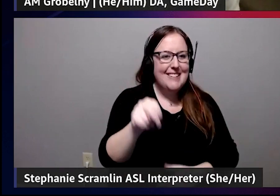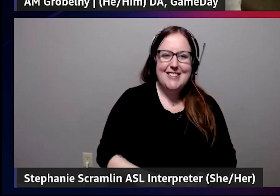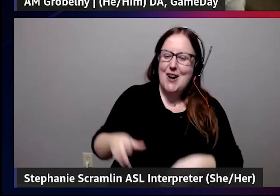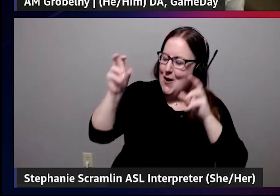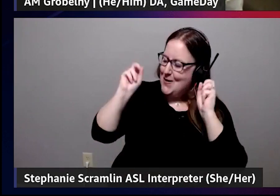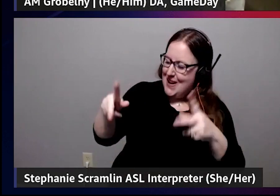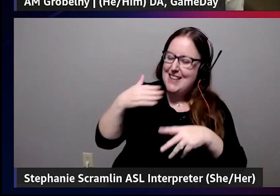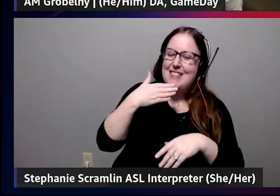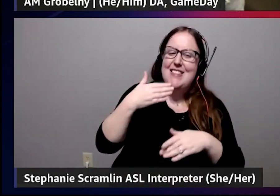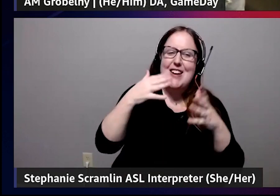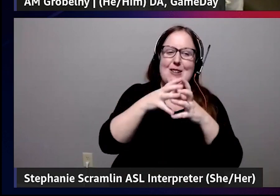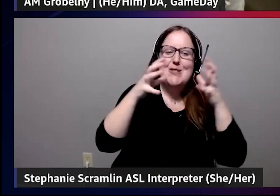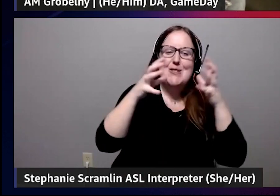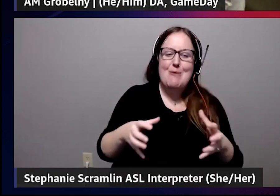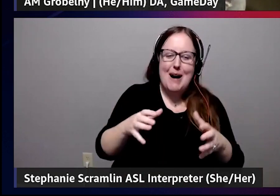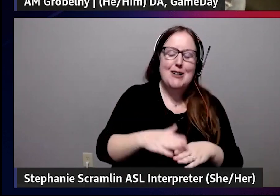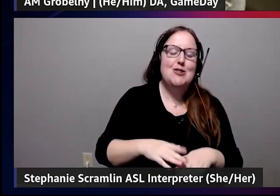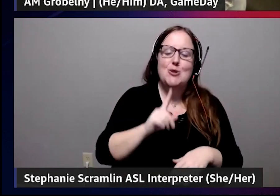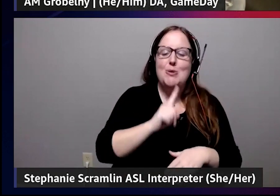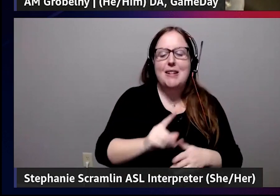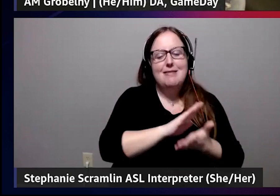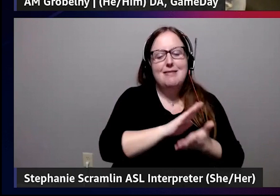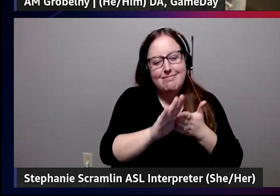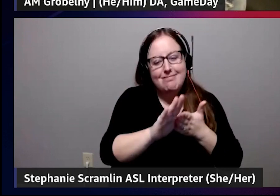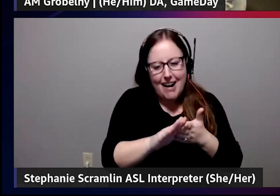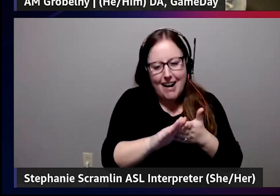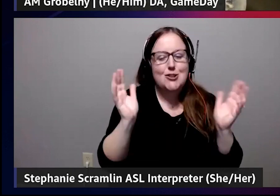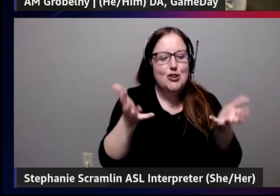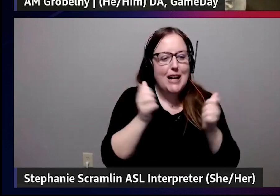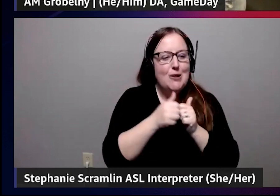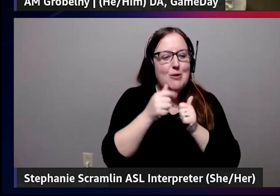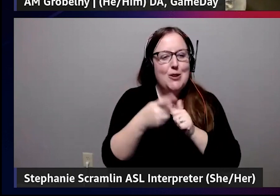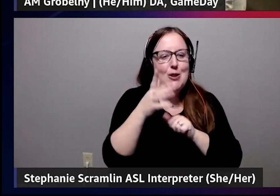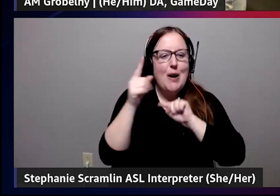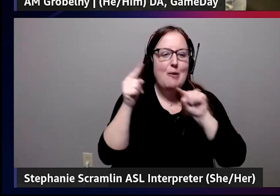Well, thank you so much, Shinji. It's been an absolute pleasure. I'm definitely going to stop by your